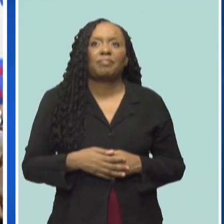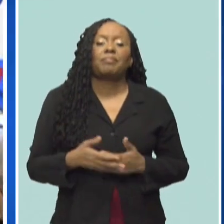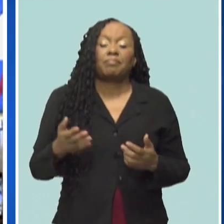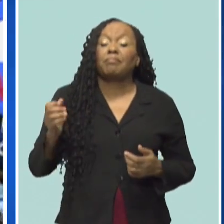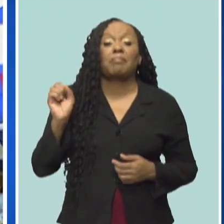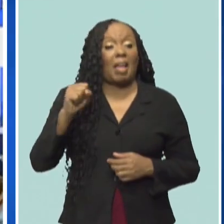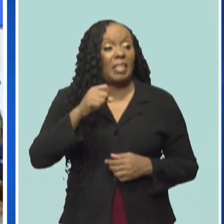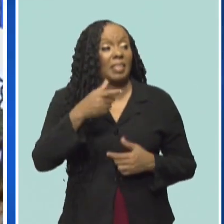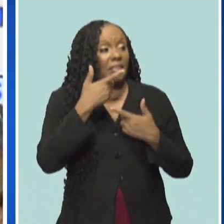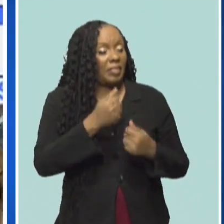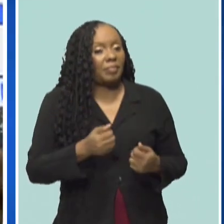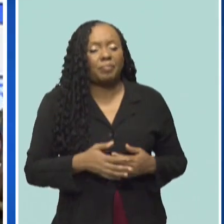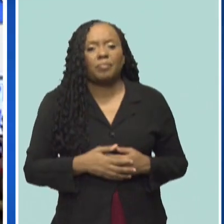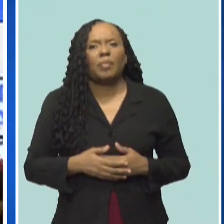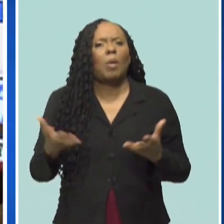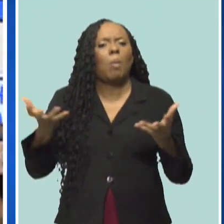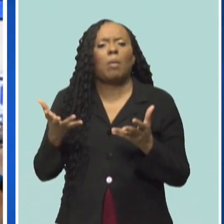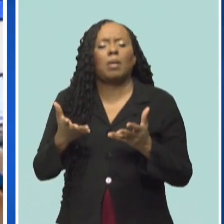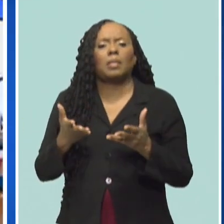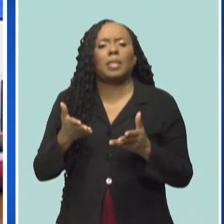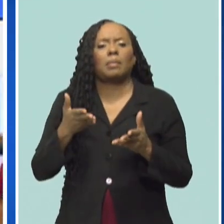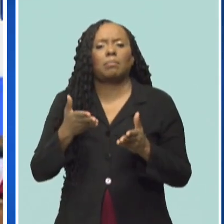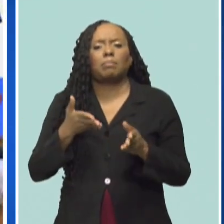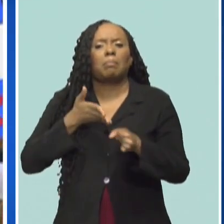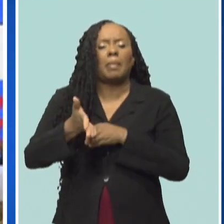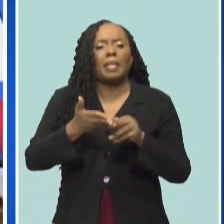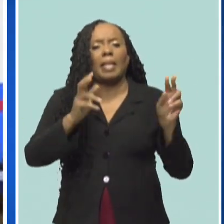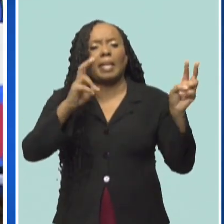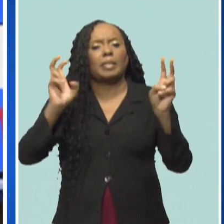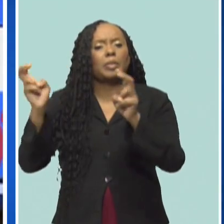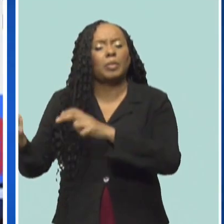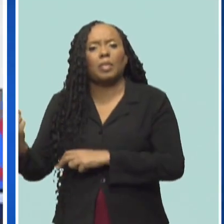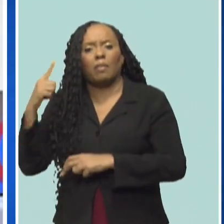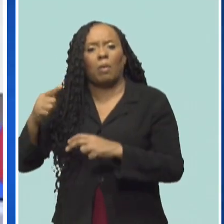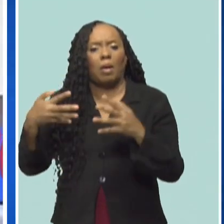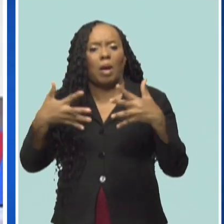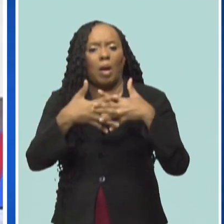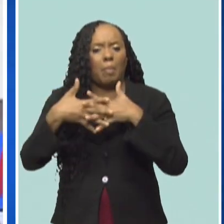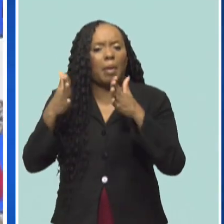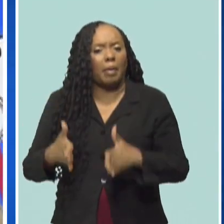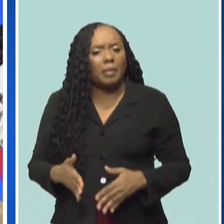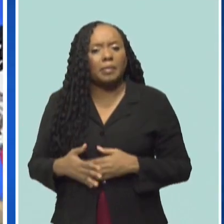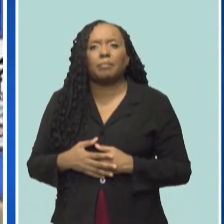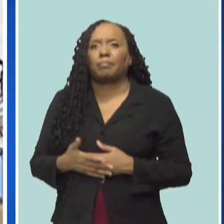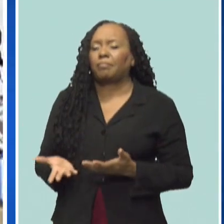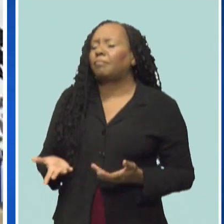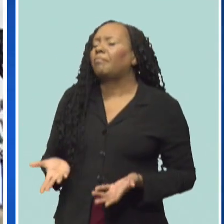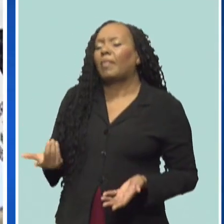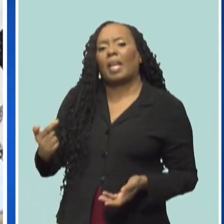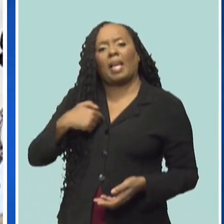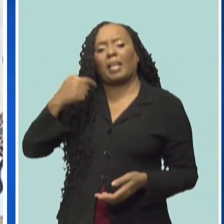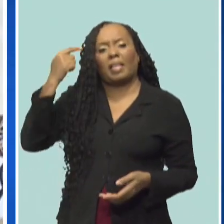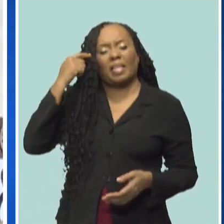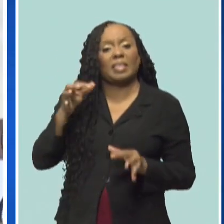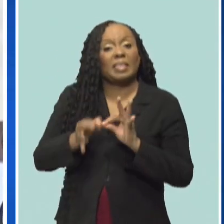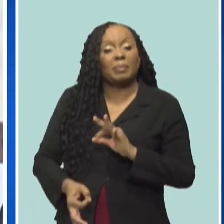Now, what were among the major issues resonating with the American people? I think when it comes down to it, it's bread and butter. Certainly